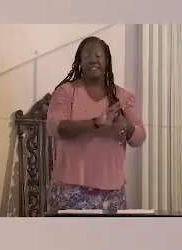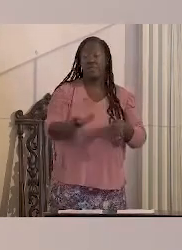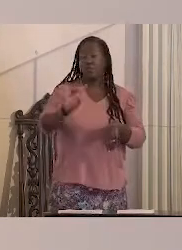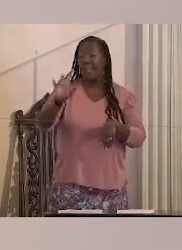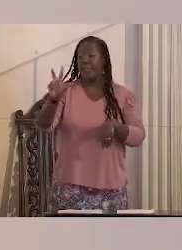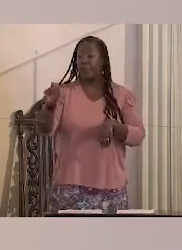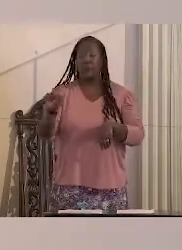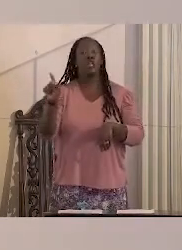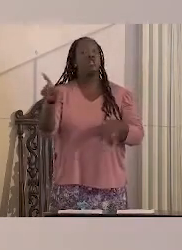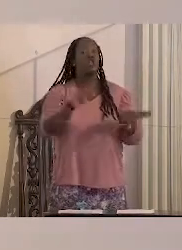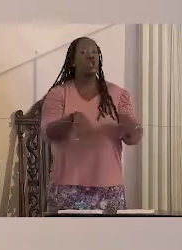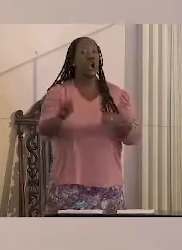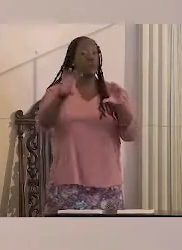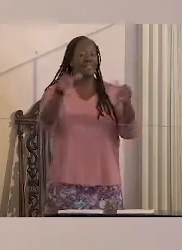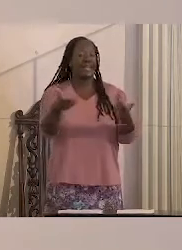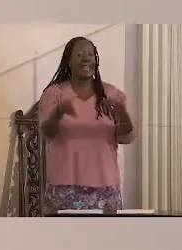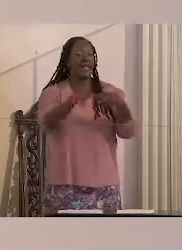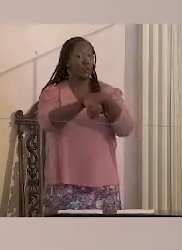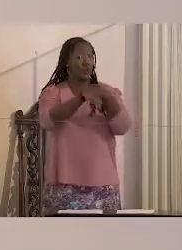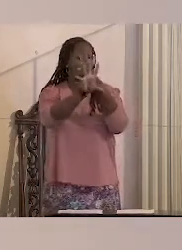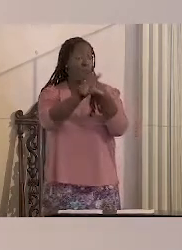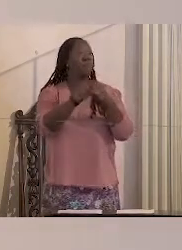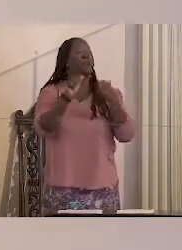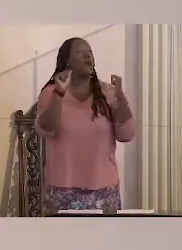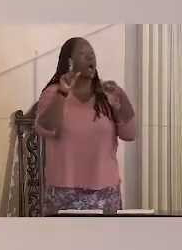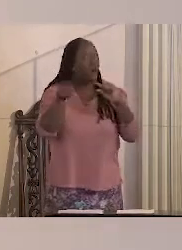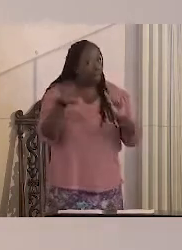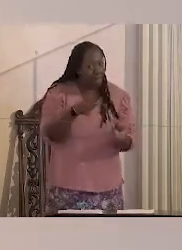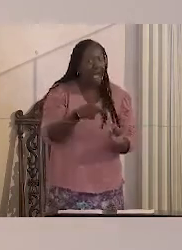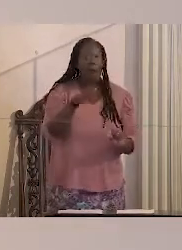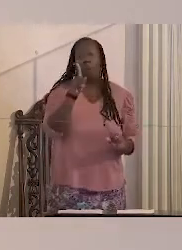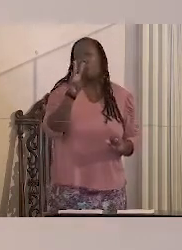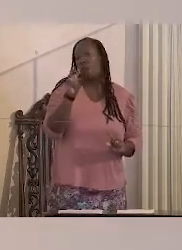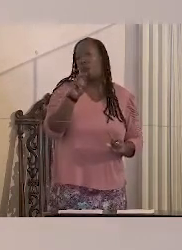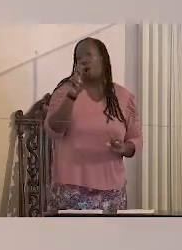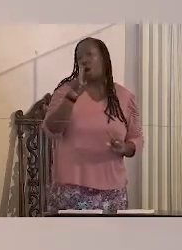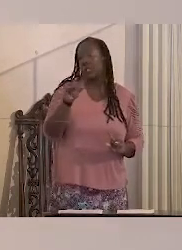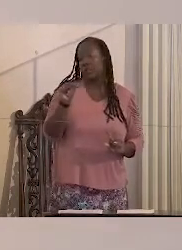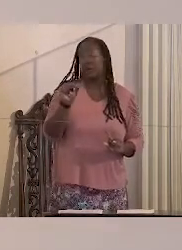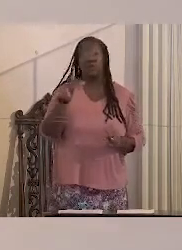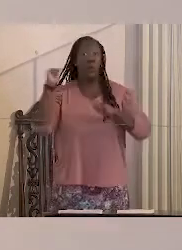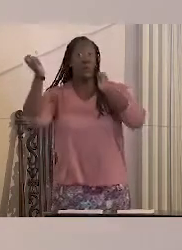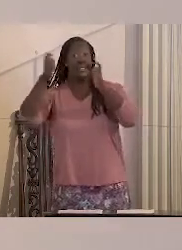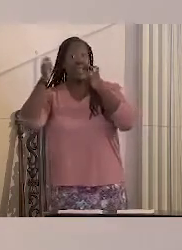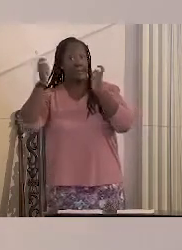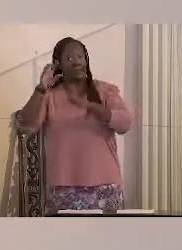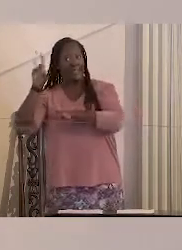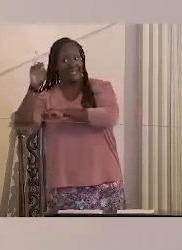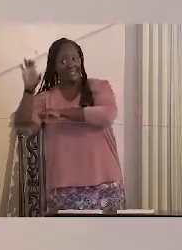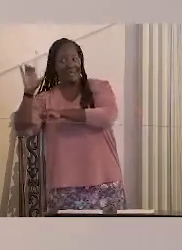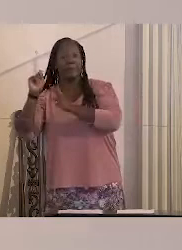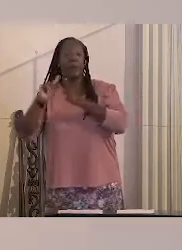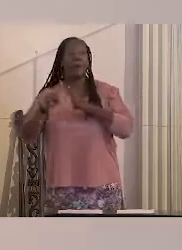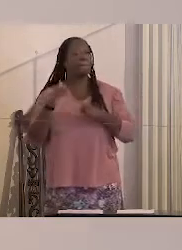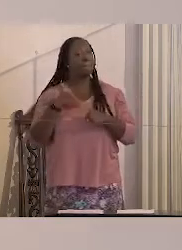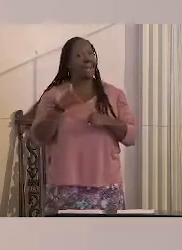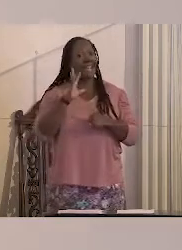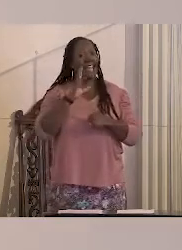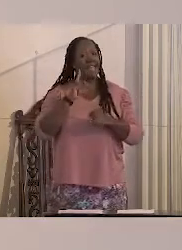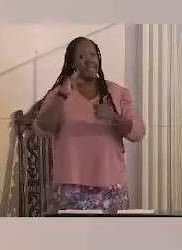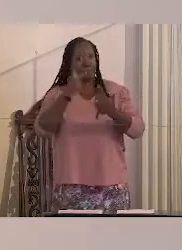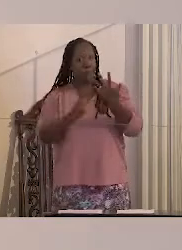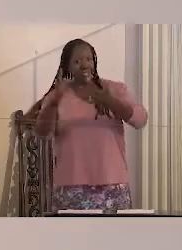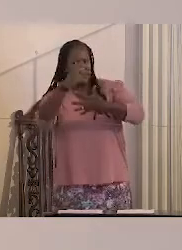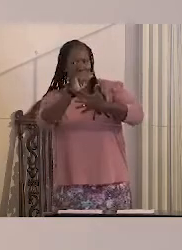on Zoom about Kwanzaa, which of course is celebrated in December, but the principles are meant to be embodied all